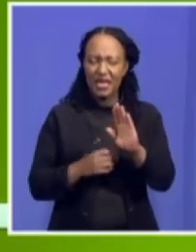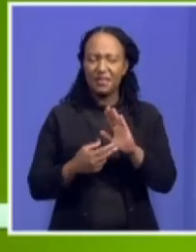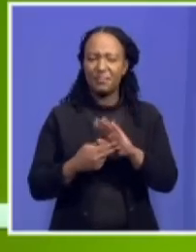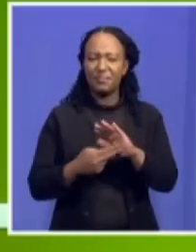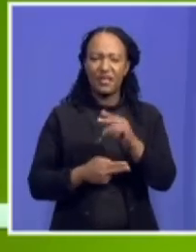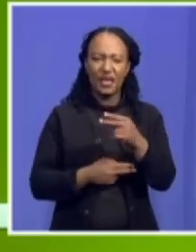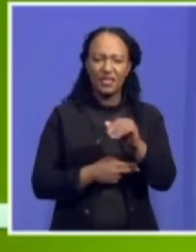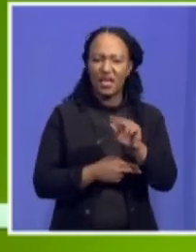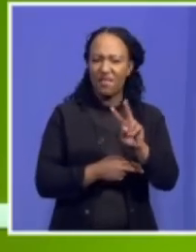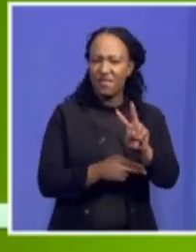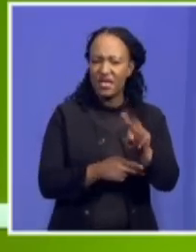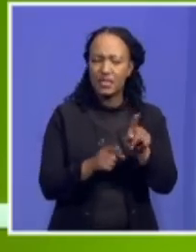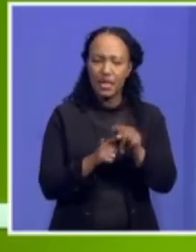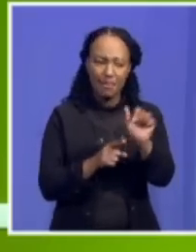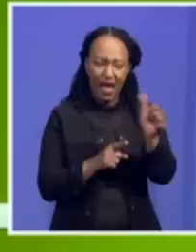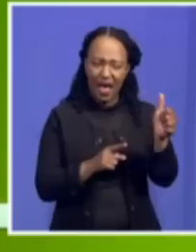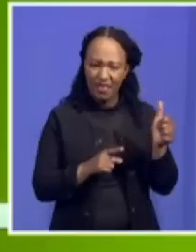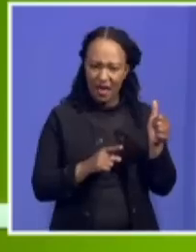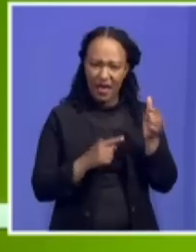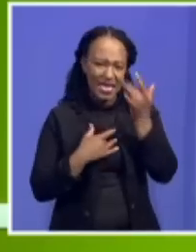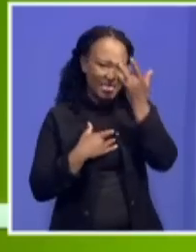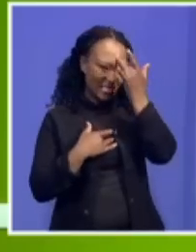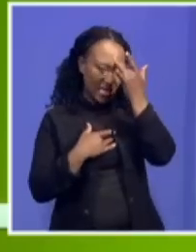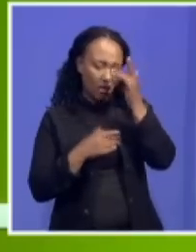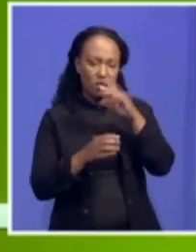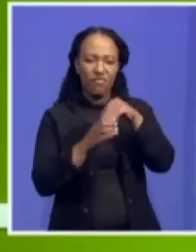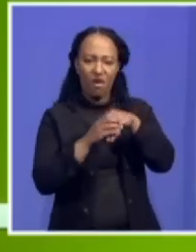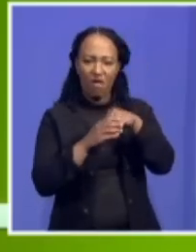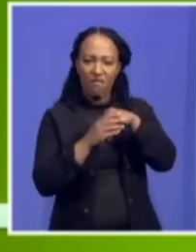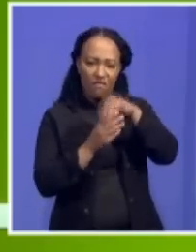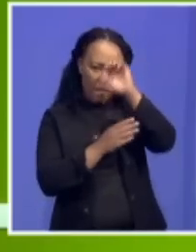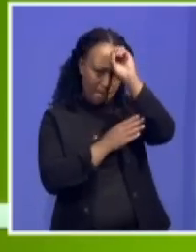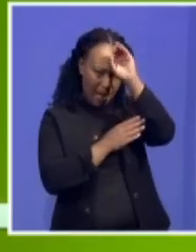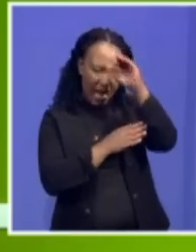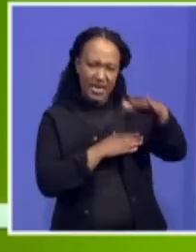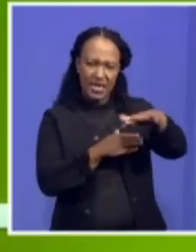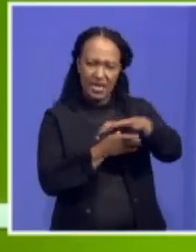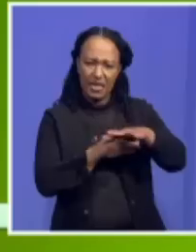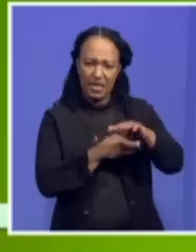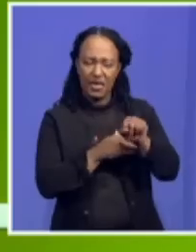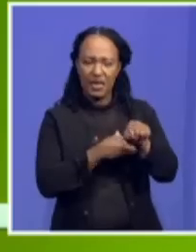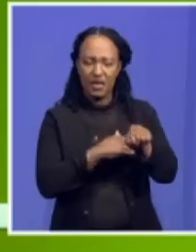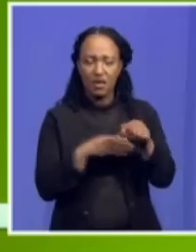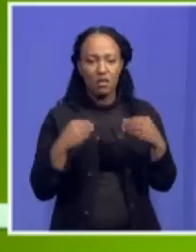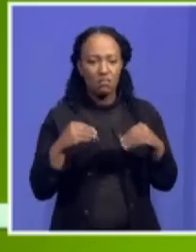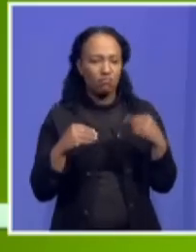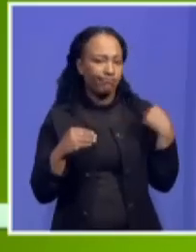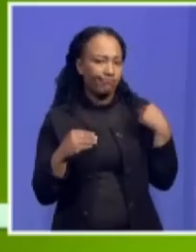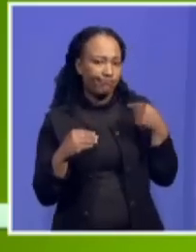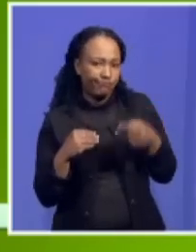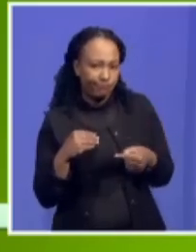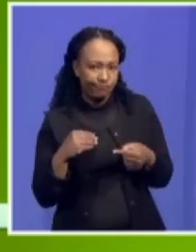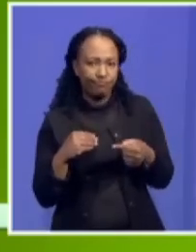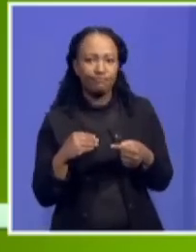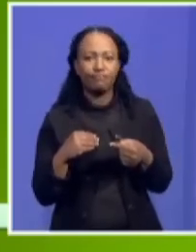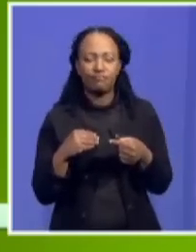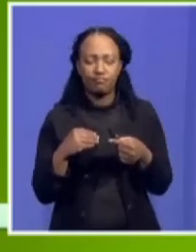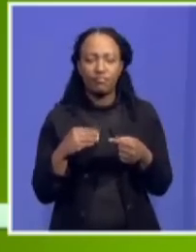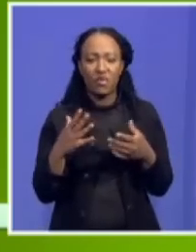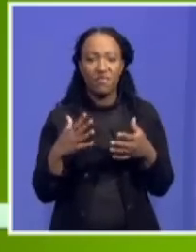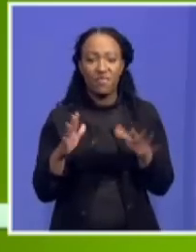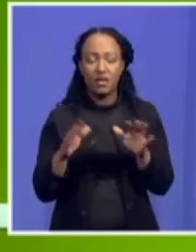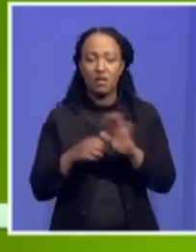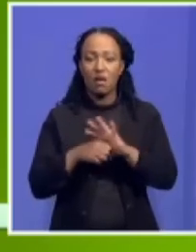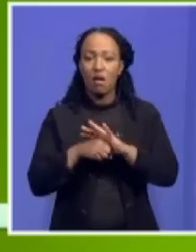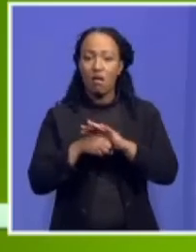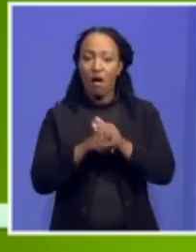other mining sector-related diseases, the industry has been able to manage the